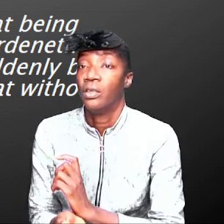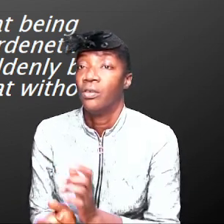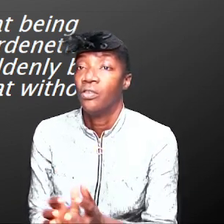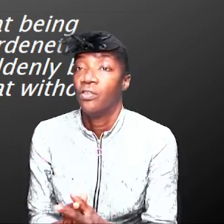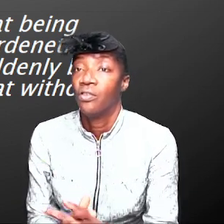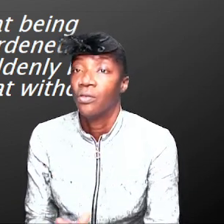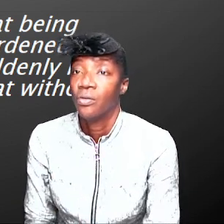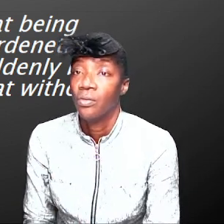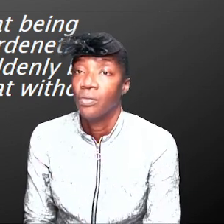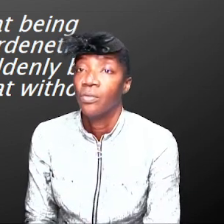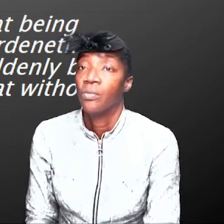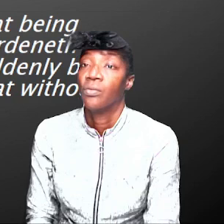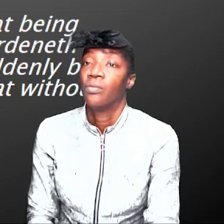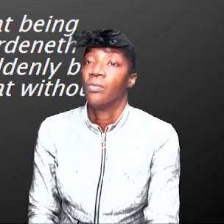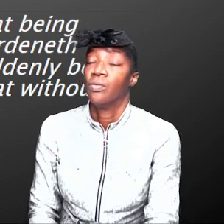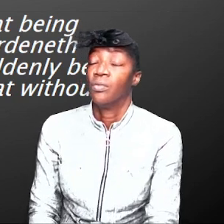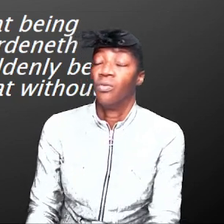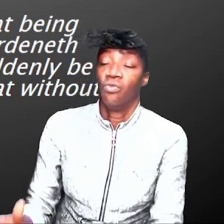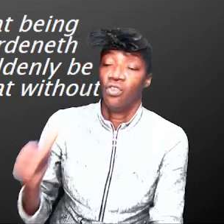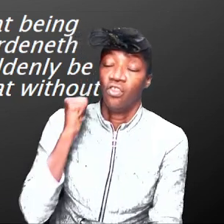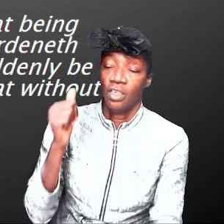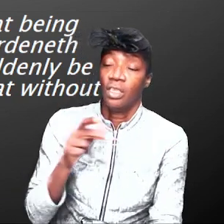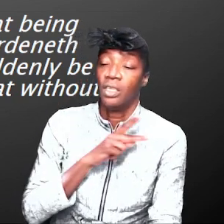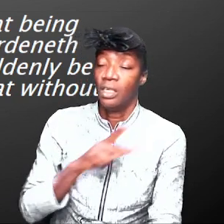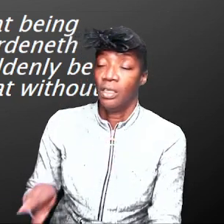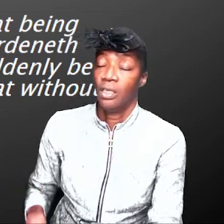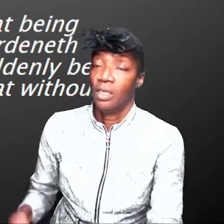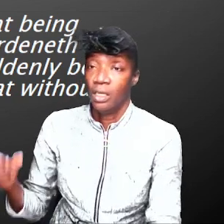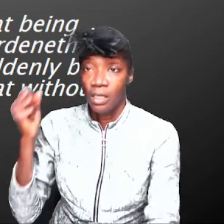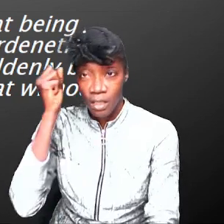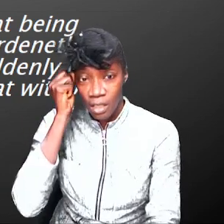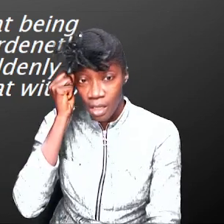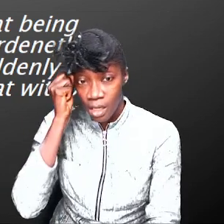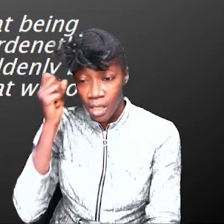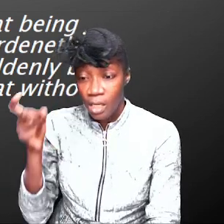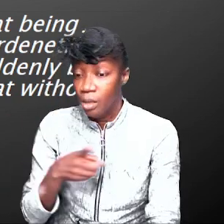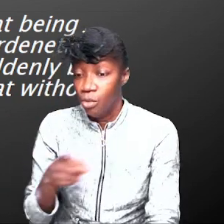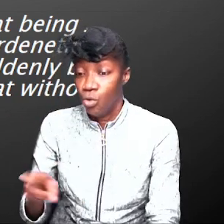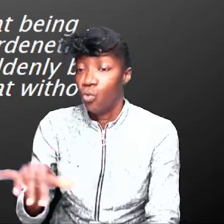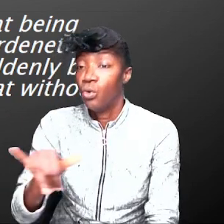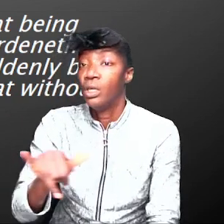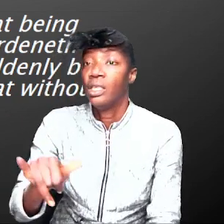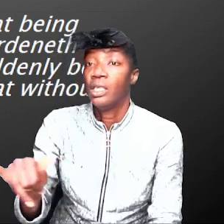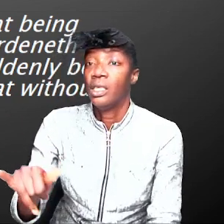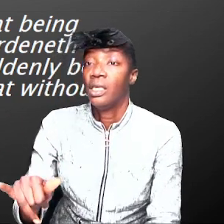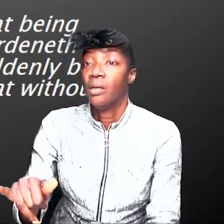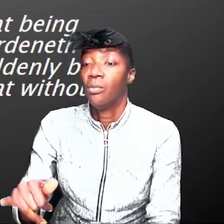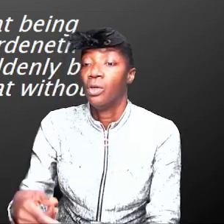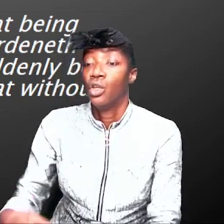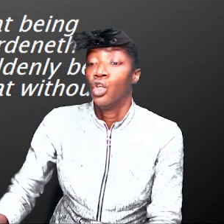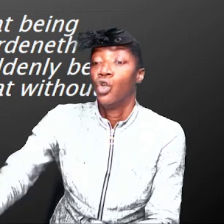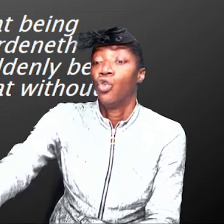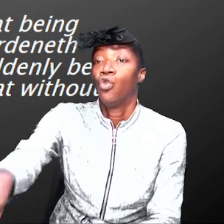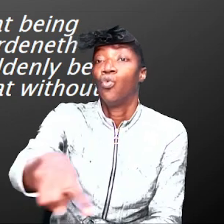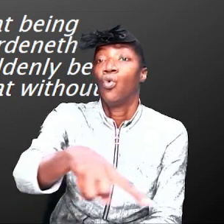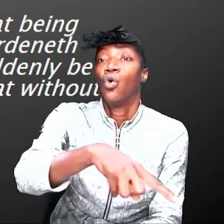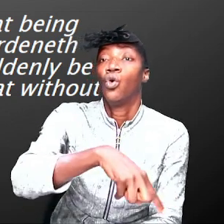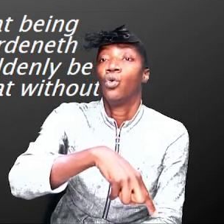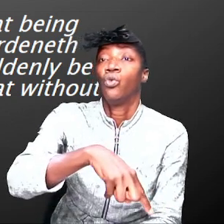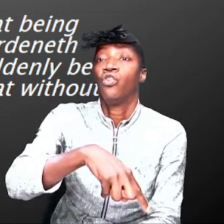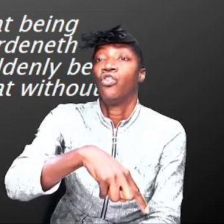He rejected King Saul, and he will do the same to us today.